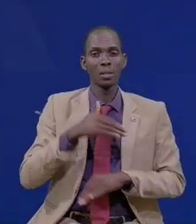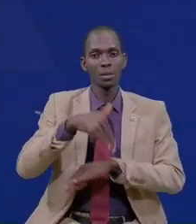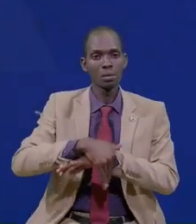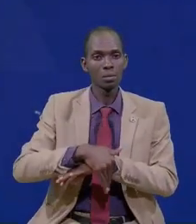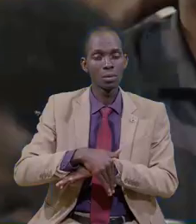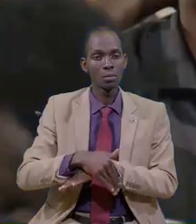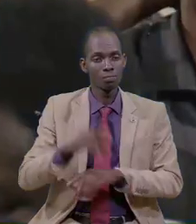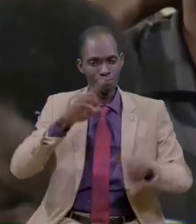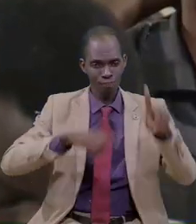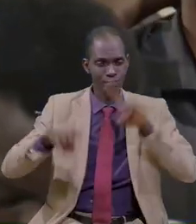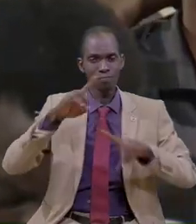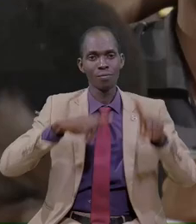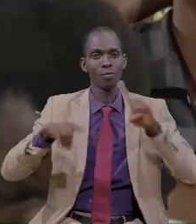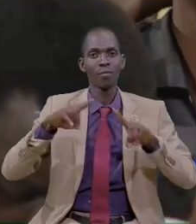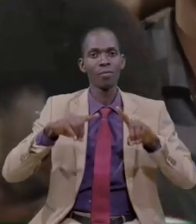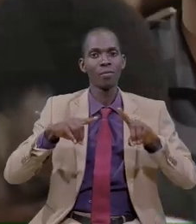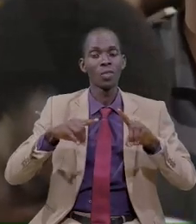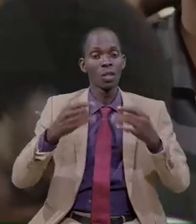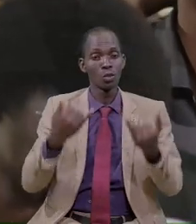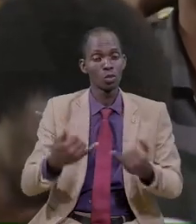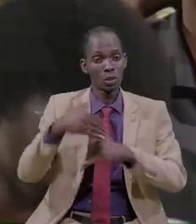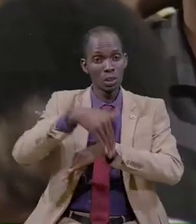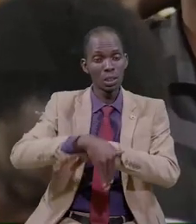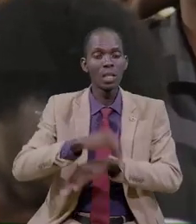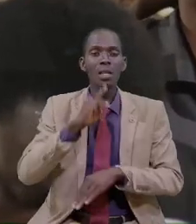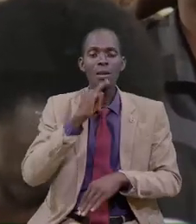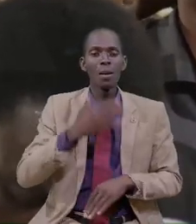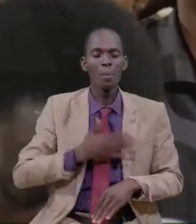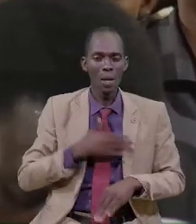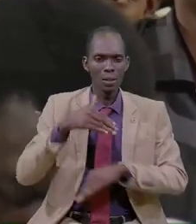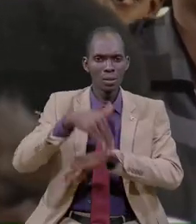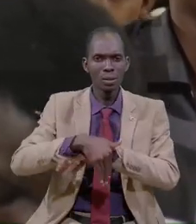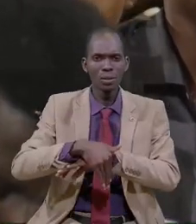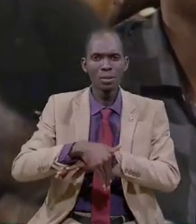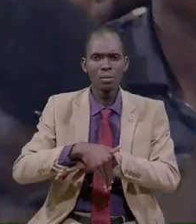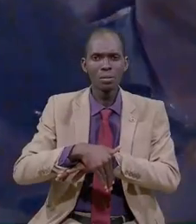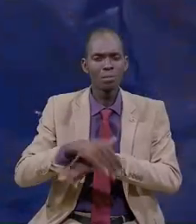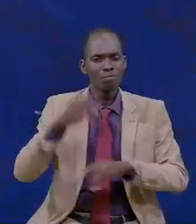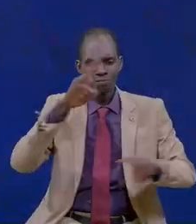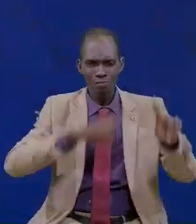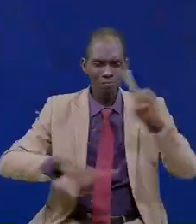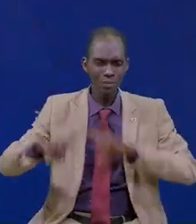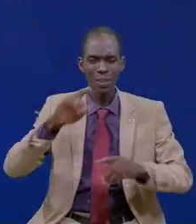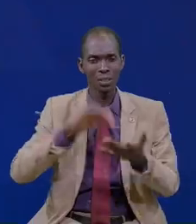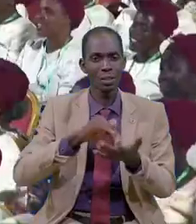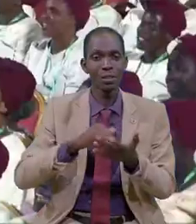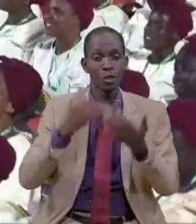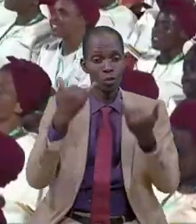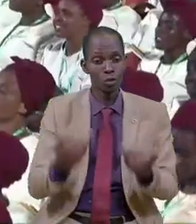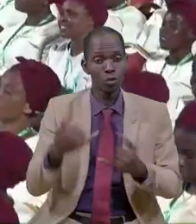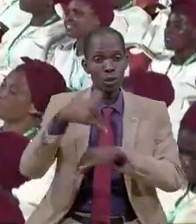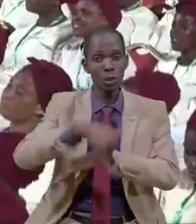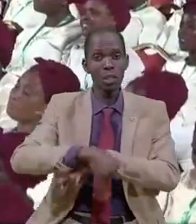it. Je veux que tu le répètes. Let me overhear hear you. Que je t'entende depuis là où je